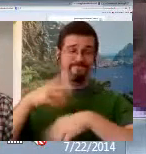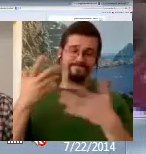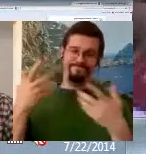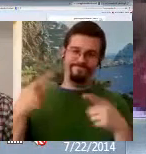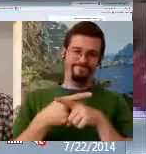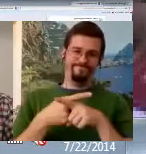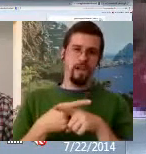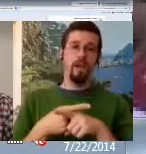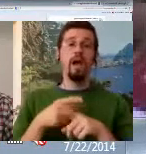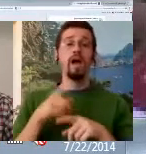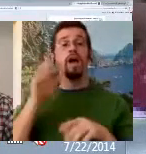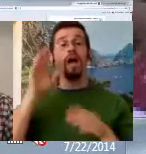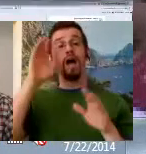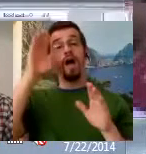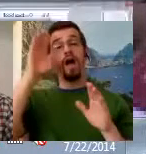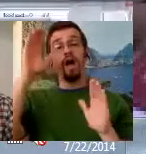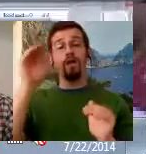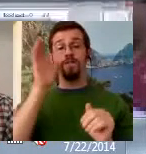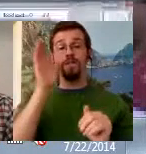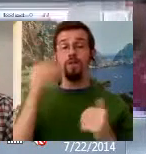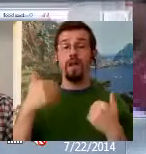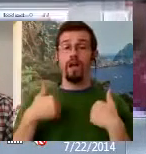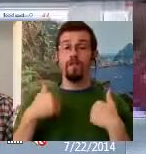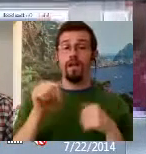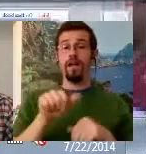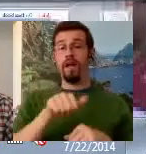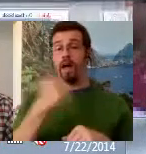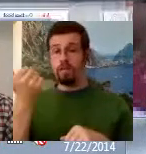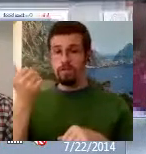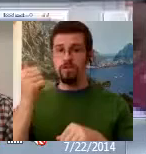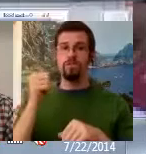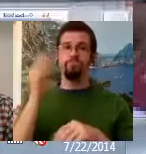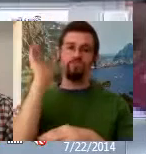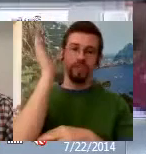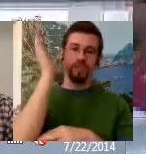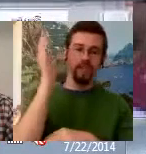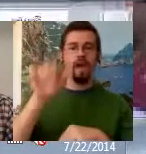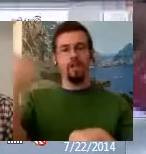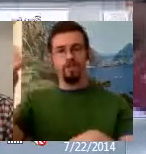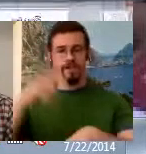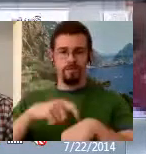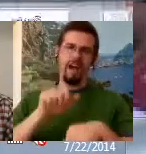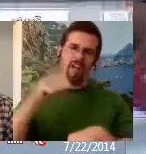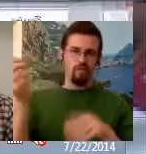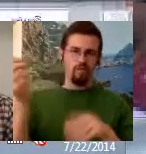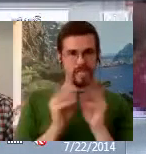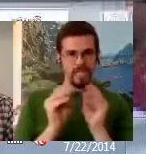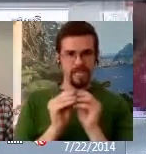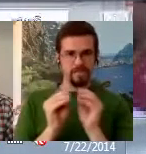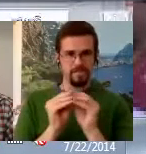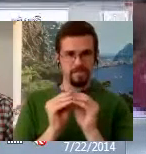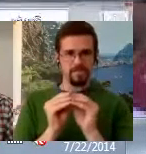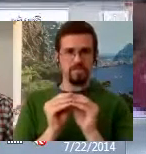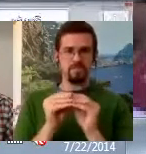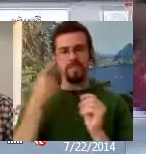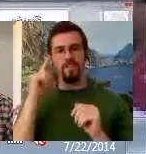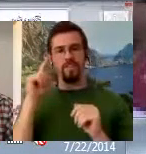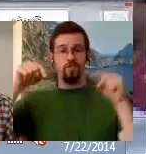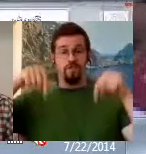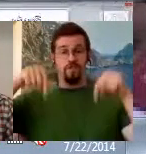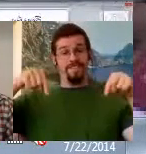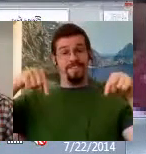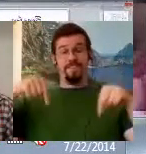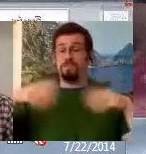do hope to have other symposiums and also other times. Maybe we'll have other meetings on Google Hangouts. Why